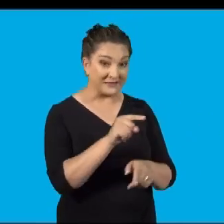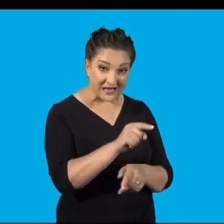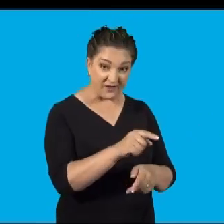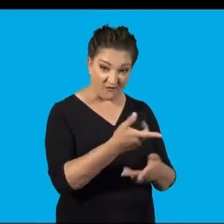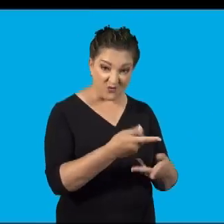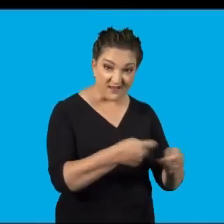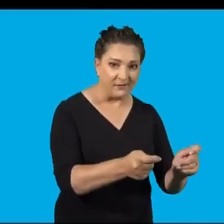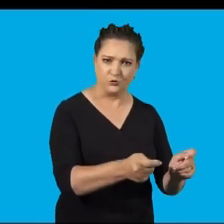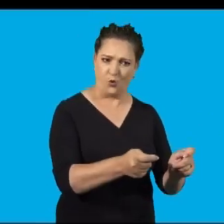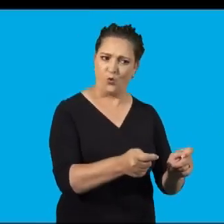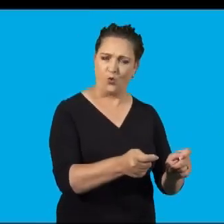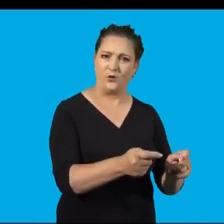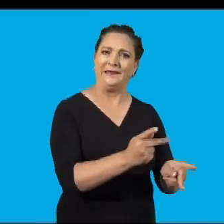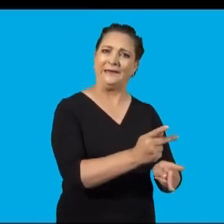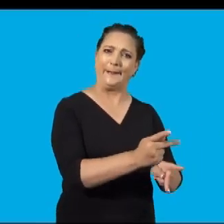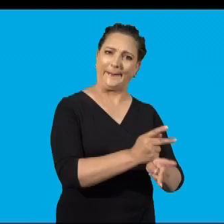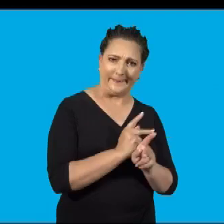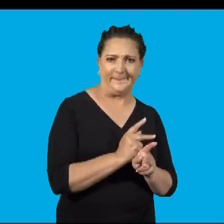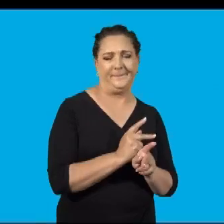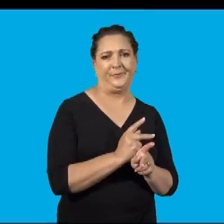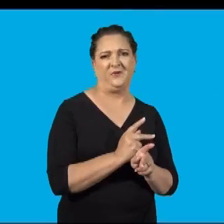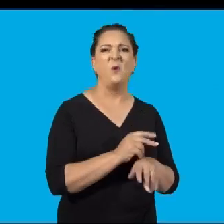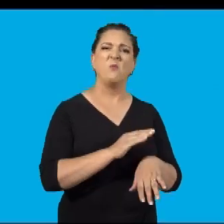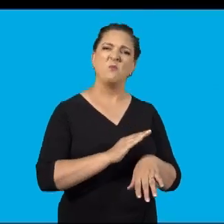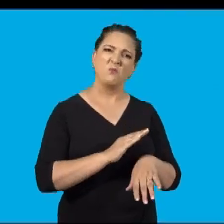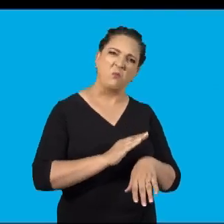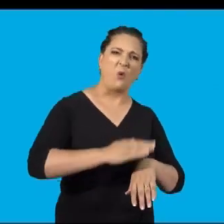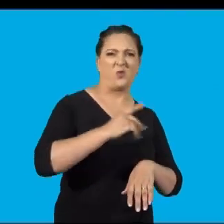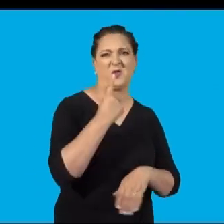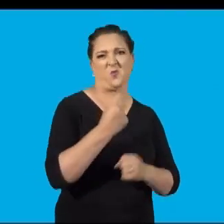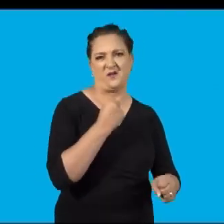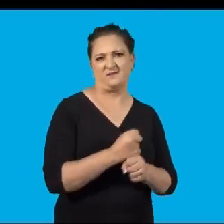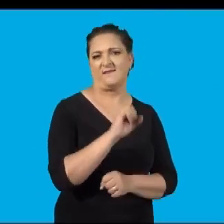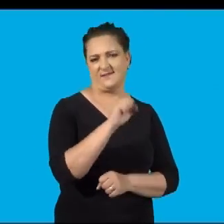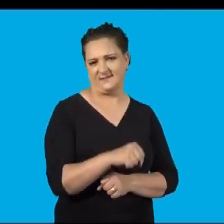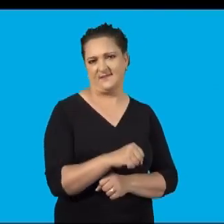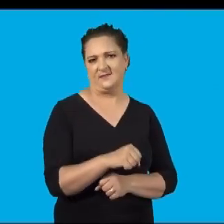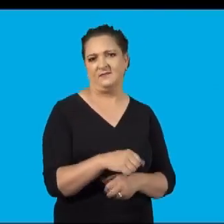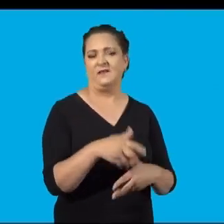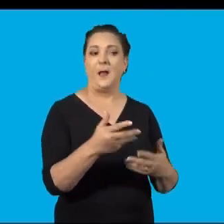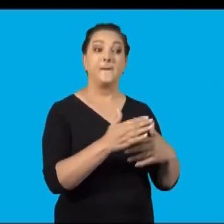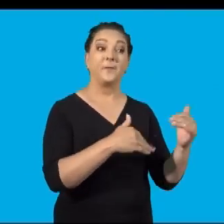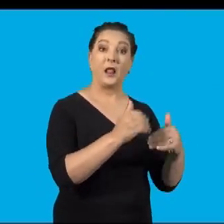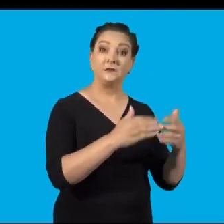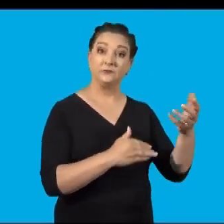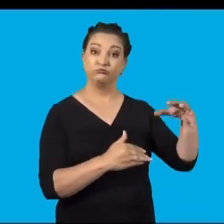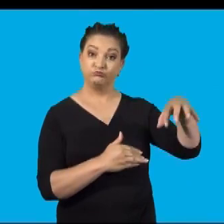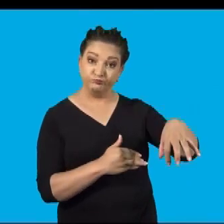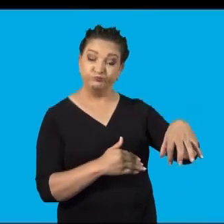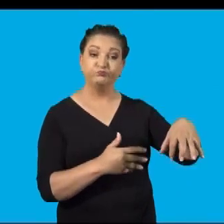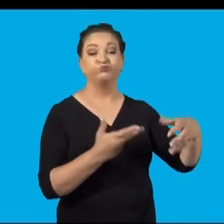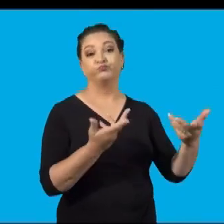are typically used for more than one financial year. Examples include your buildings, so we're talking land and